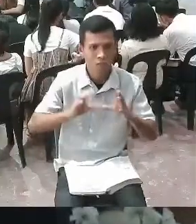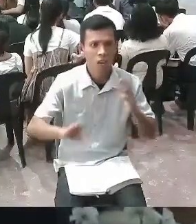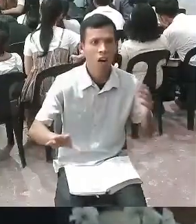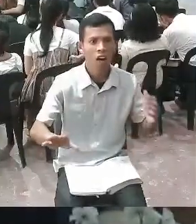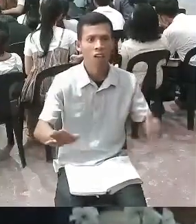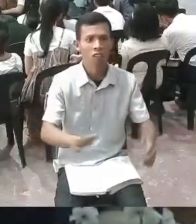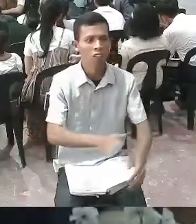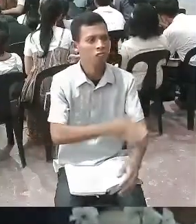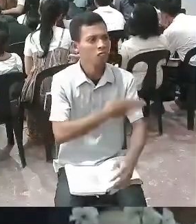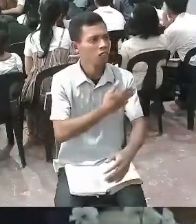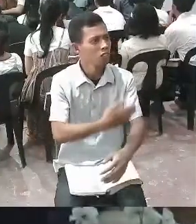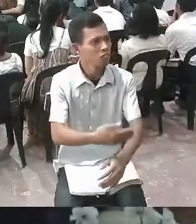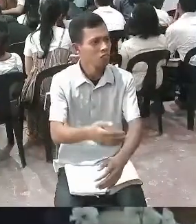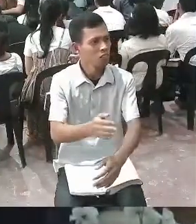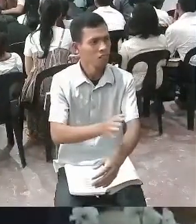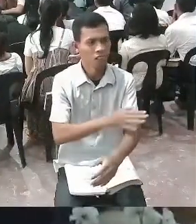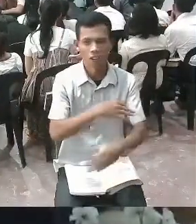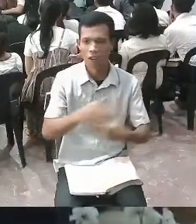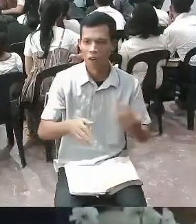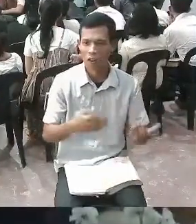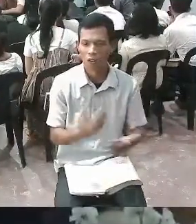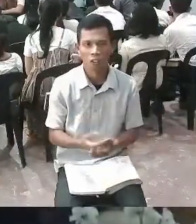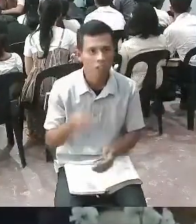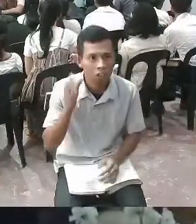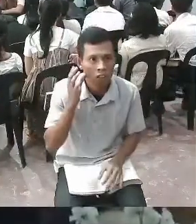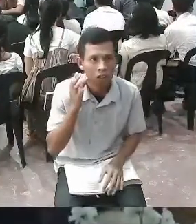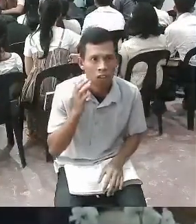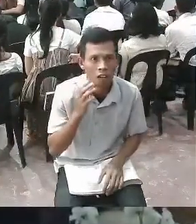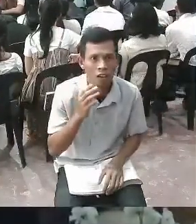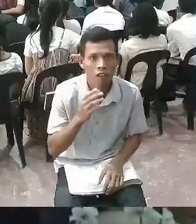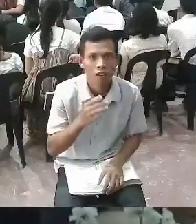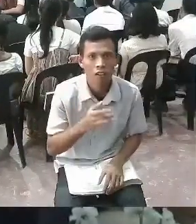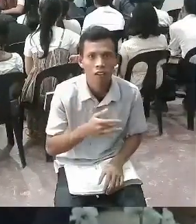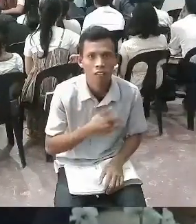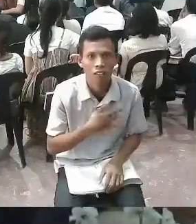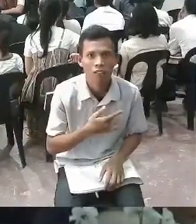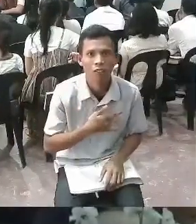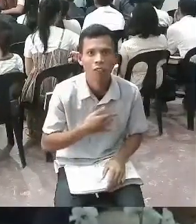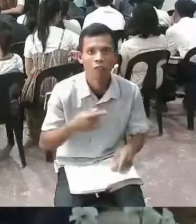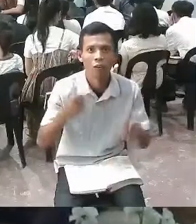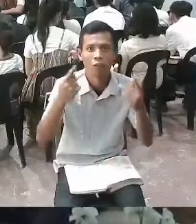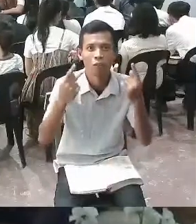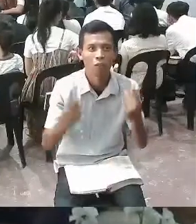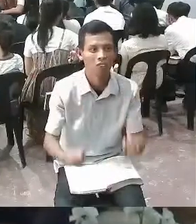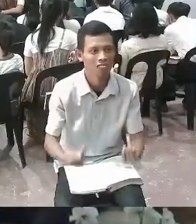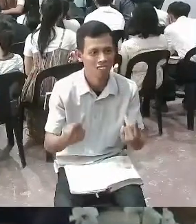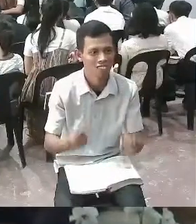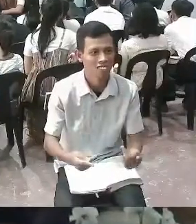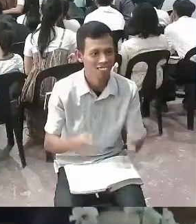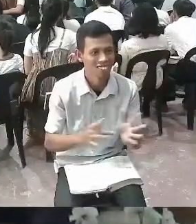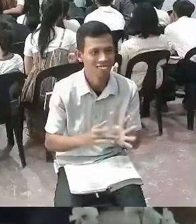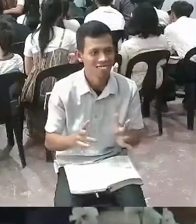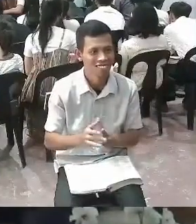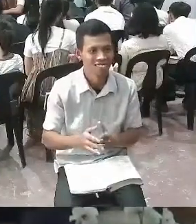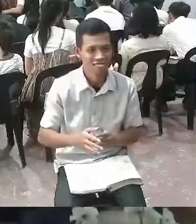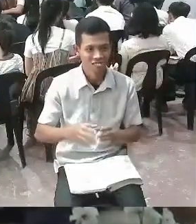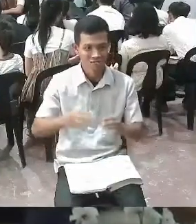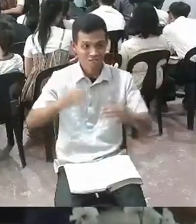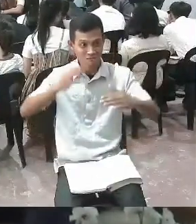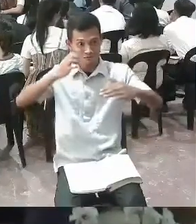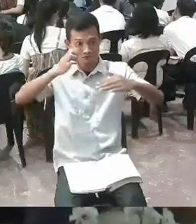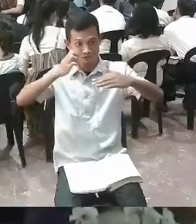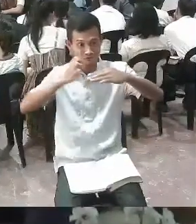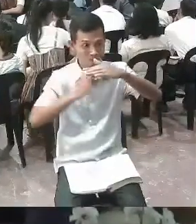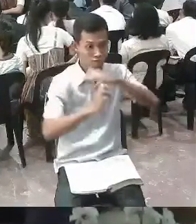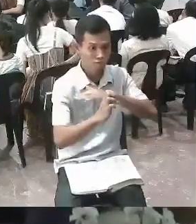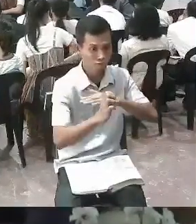singing, all of a sudden I felt like I'm in the presence of Jesus. I am. Because